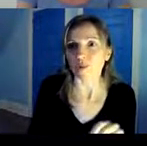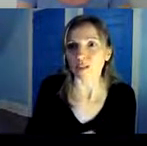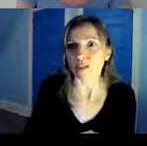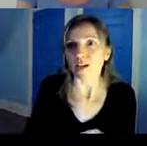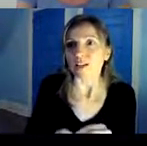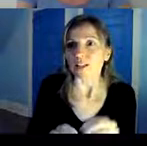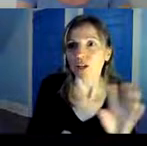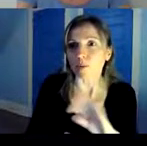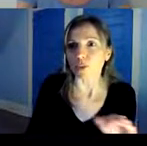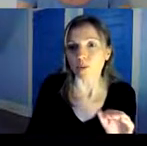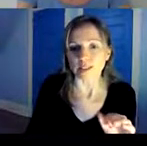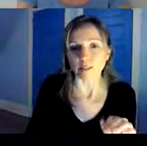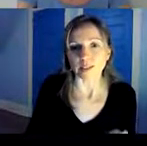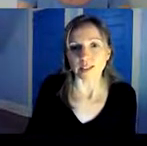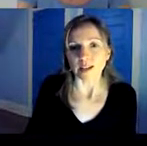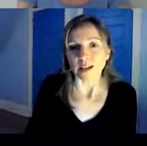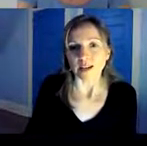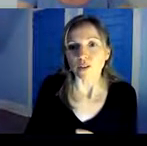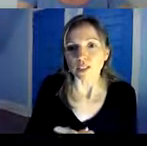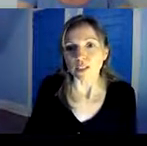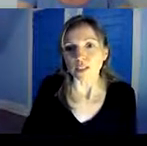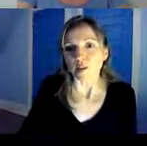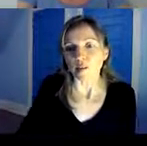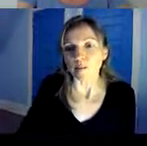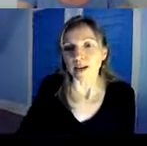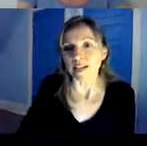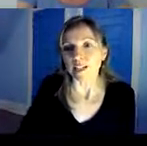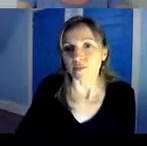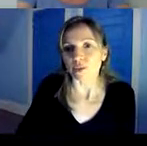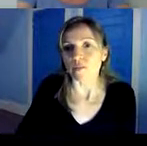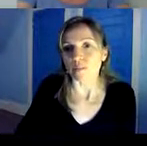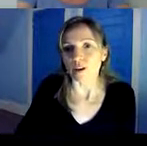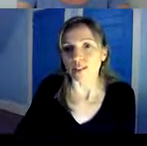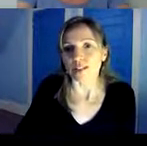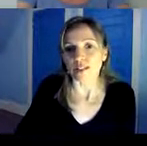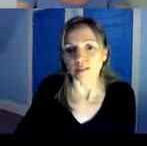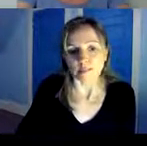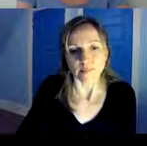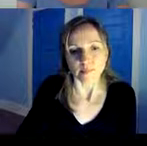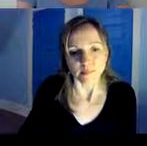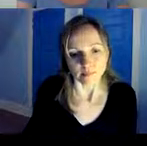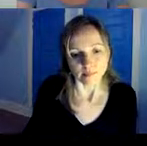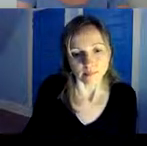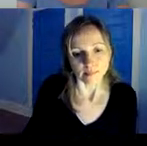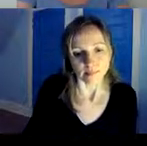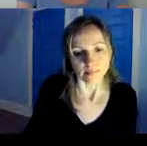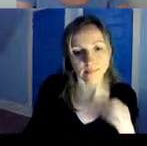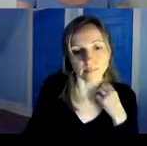together. But first let's talk about each one separately. And you can see that they are problematic in a few different provinces.